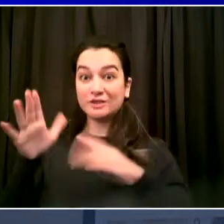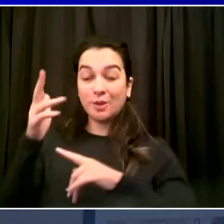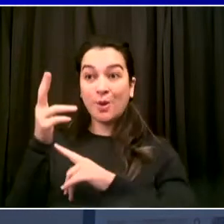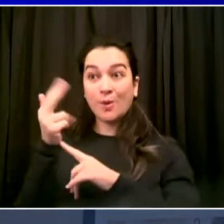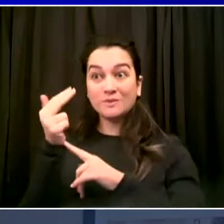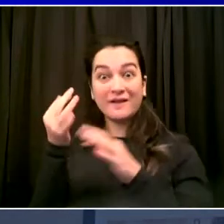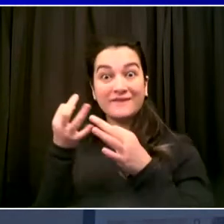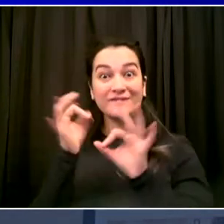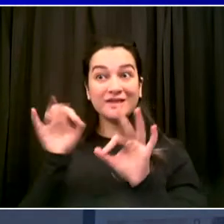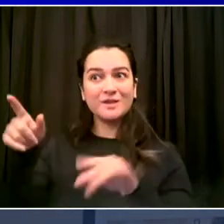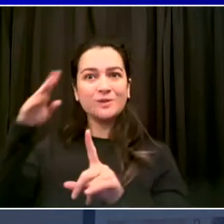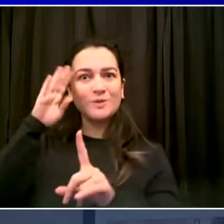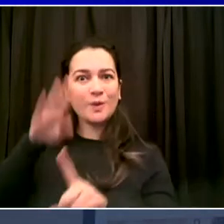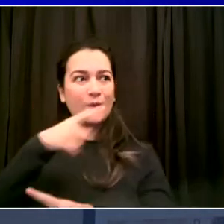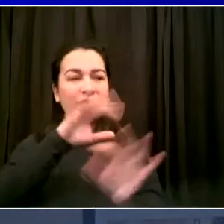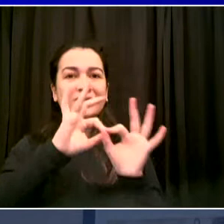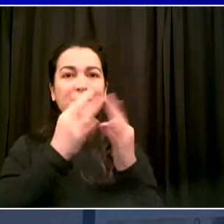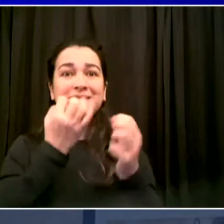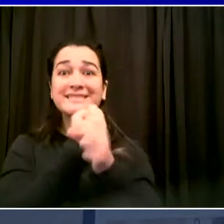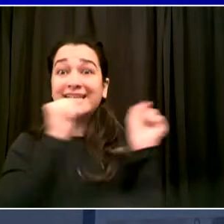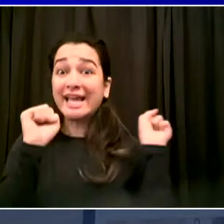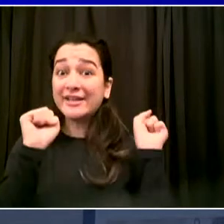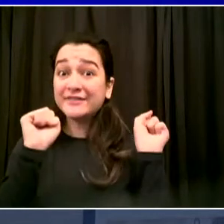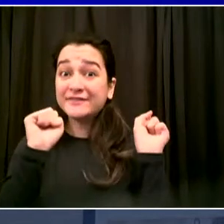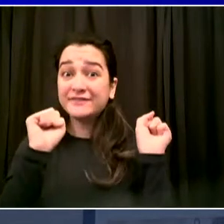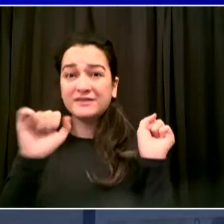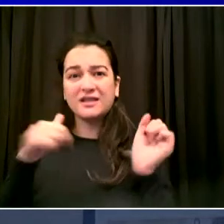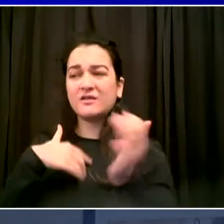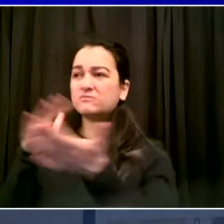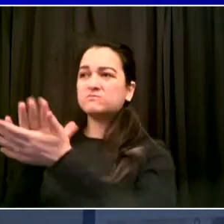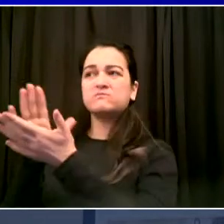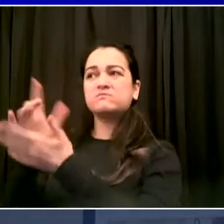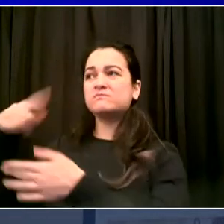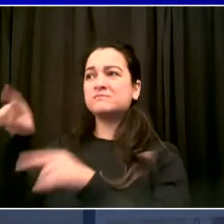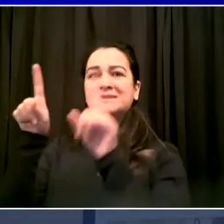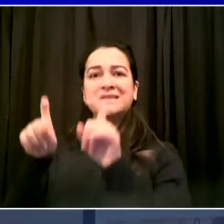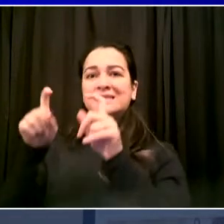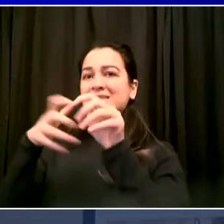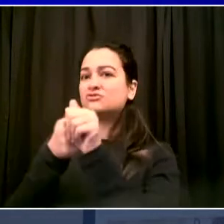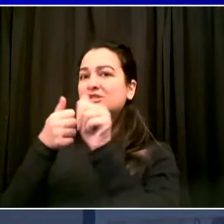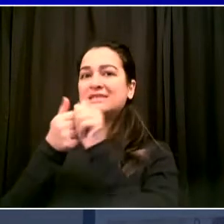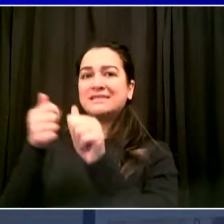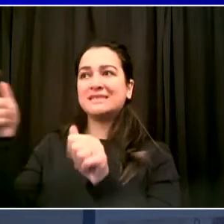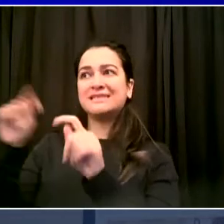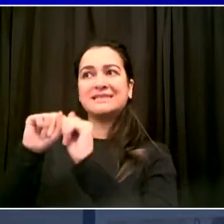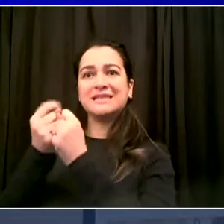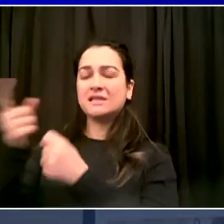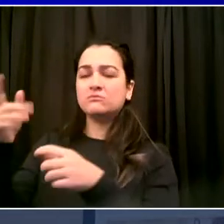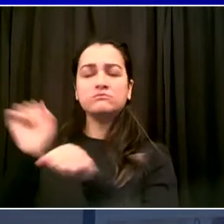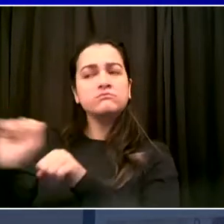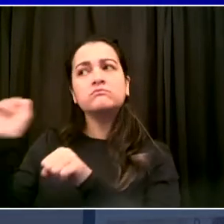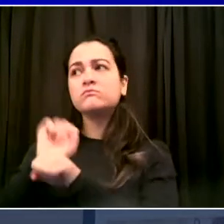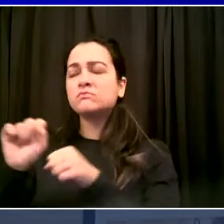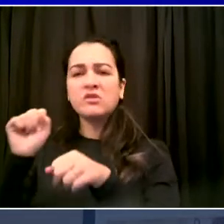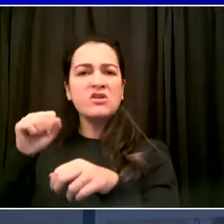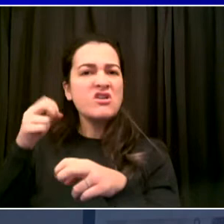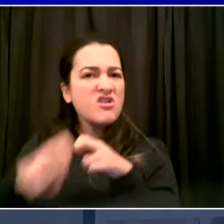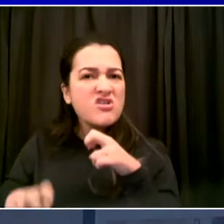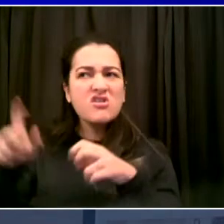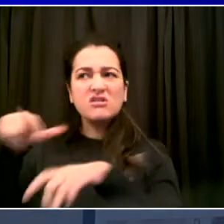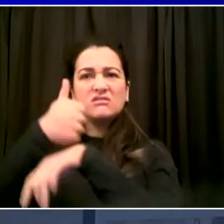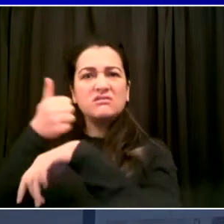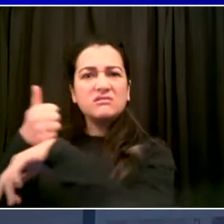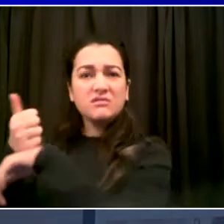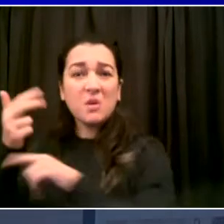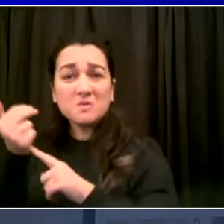and specifically the Take Care group, for what you have achieved. And it's a reminder that even though we see some promising signs, we've